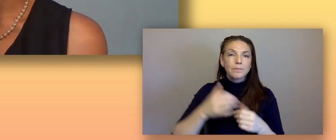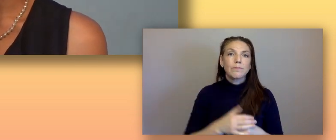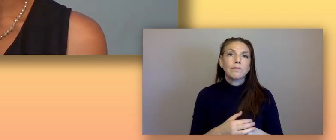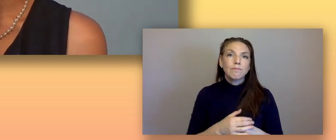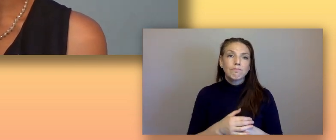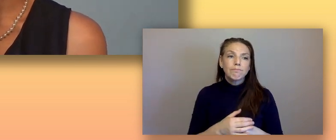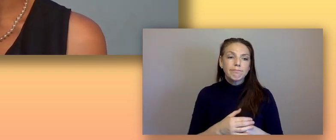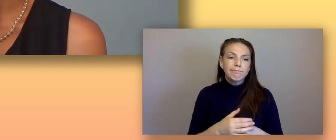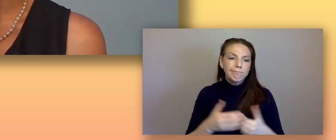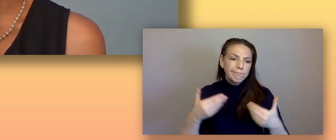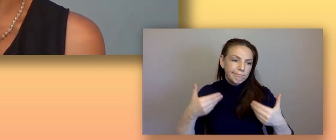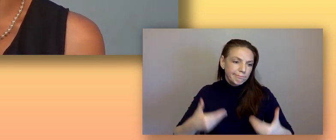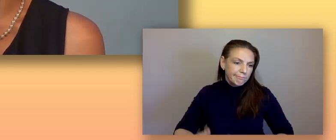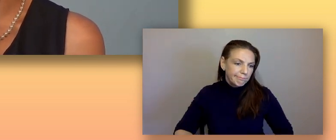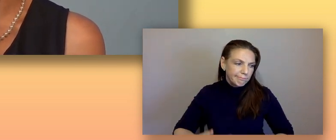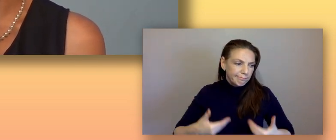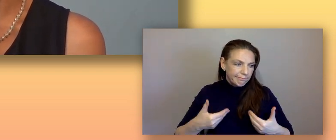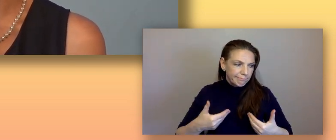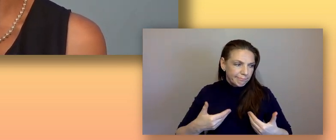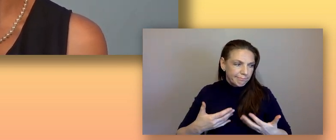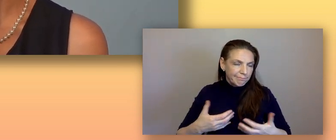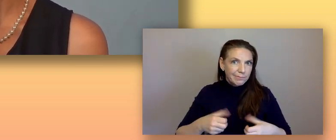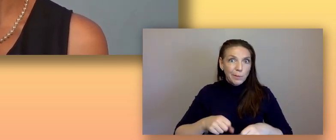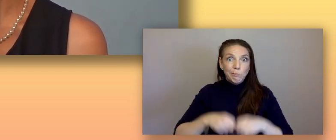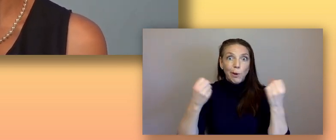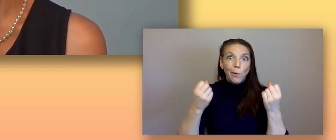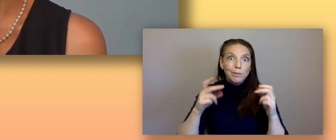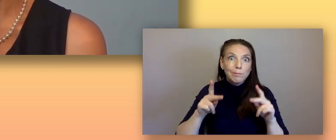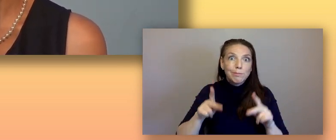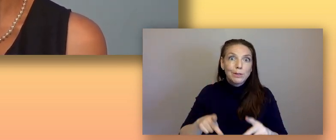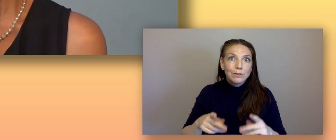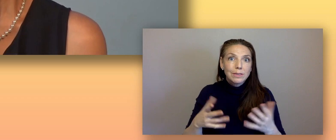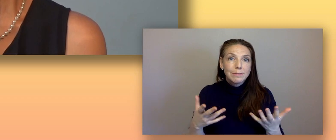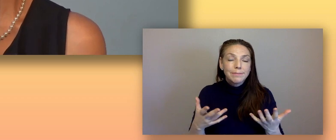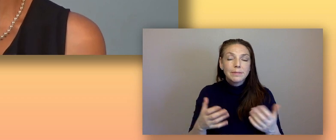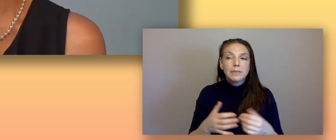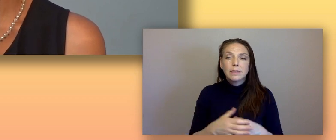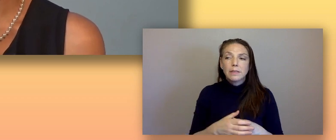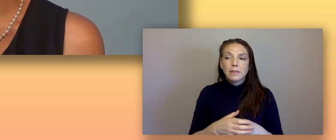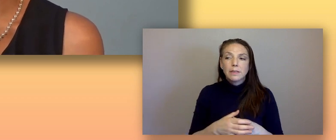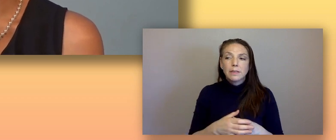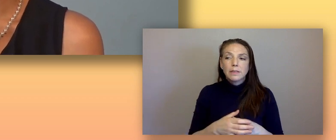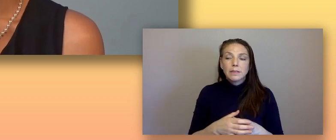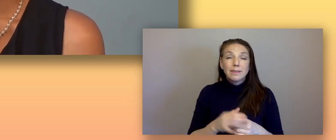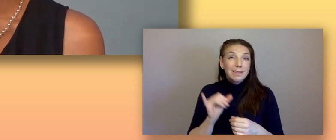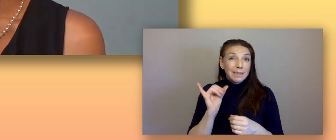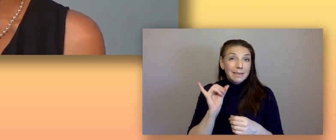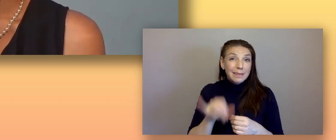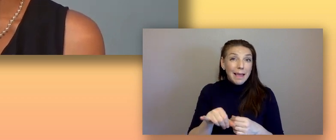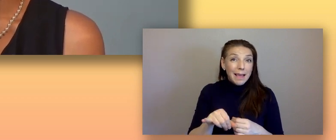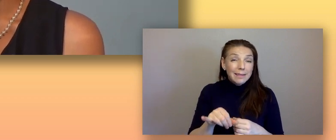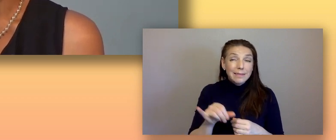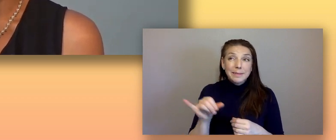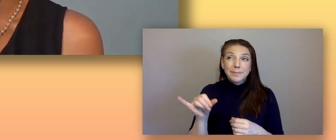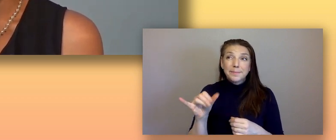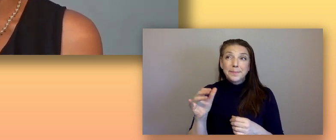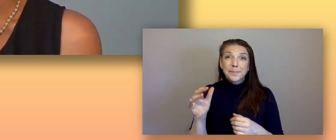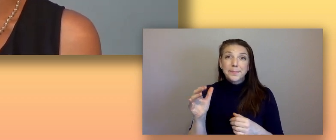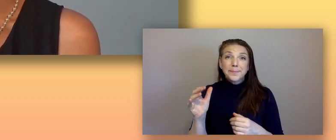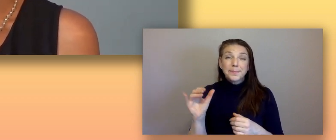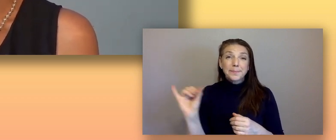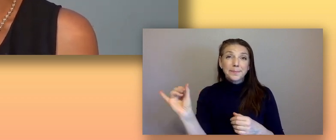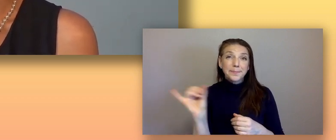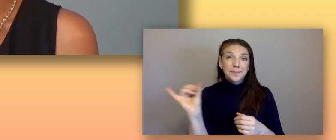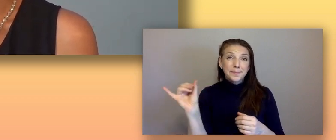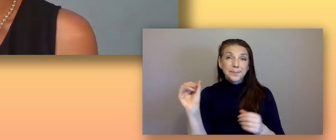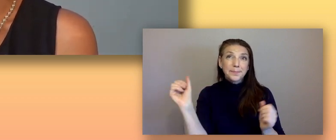Being an inherently broken person is, for me, lying sunken